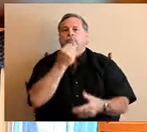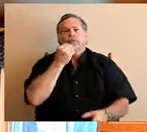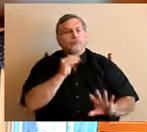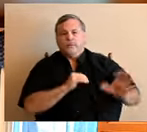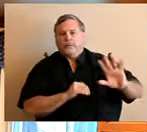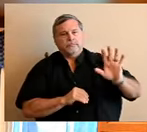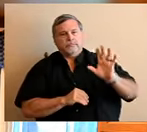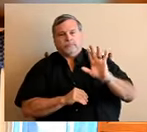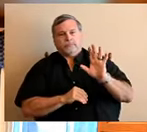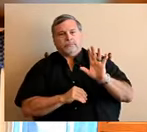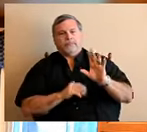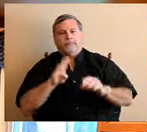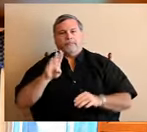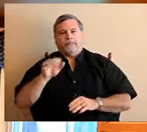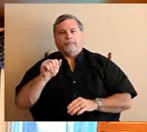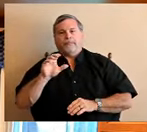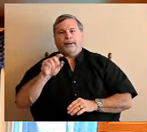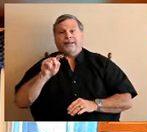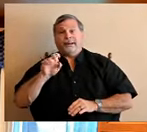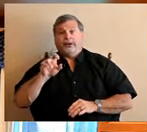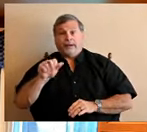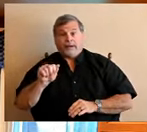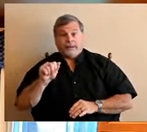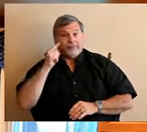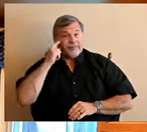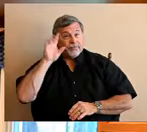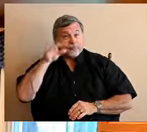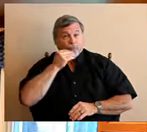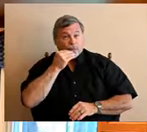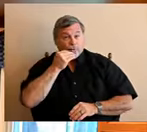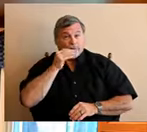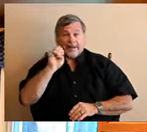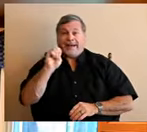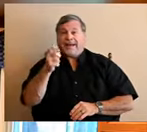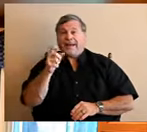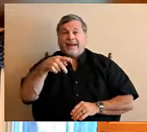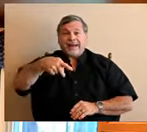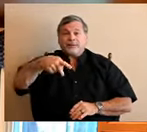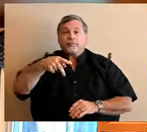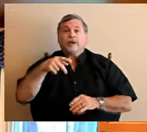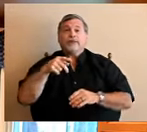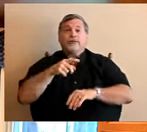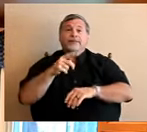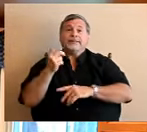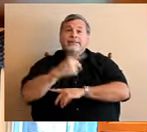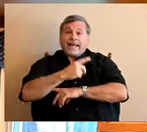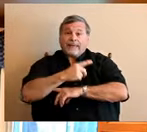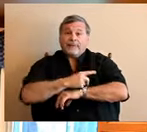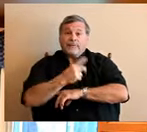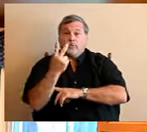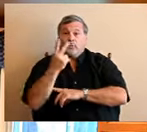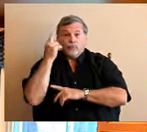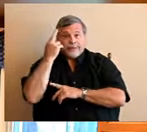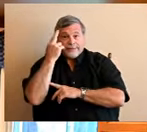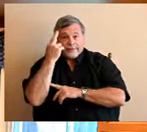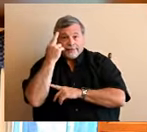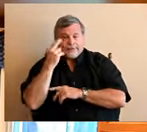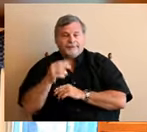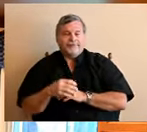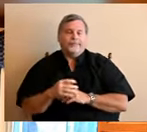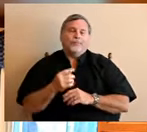right? Speaking of bacteria, thinking about your food. Expiration dates on your food are there for two